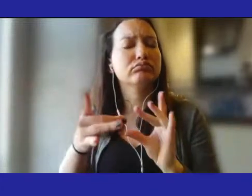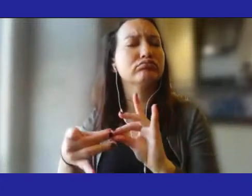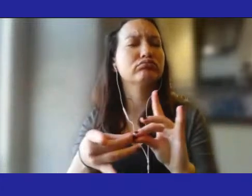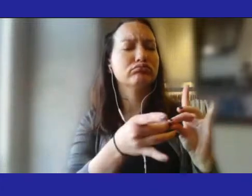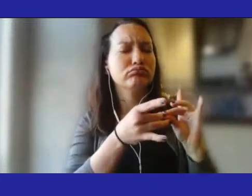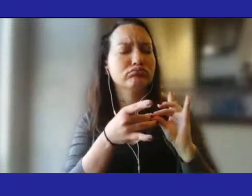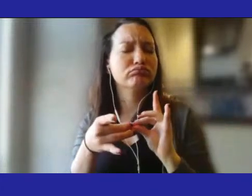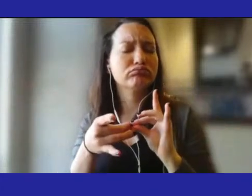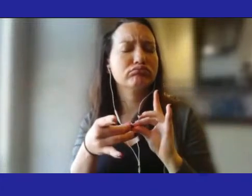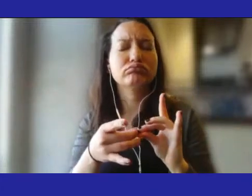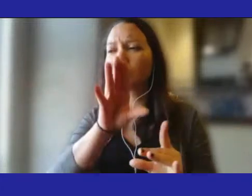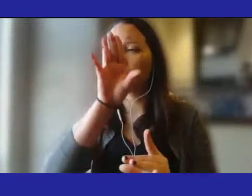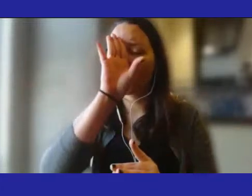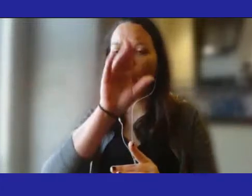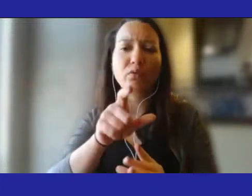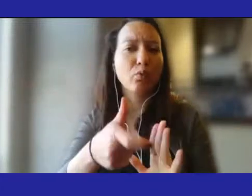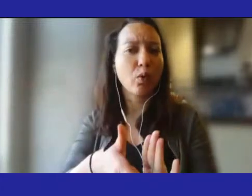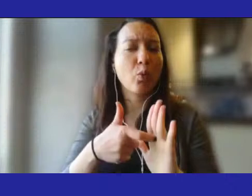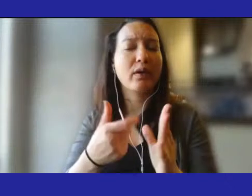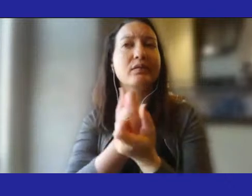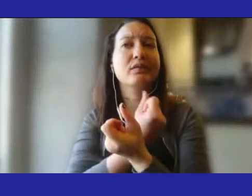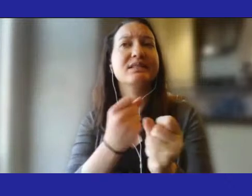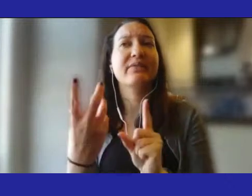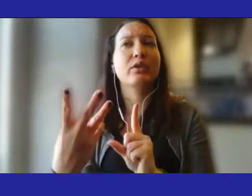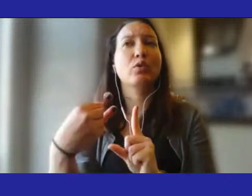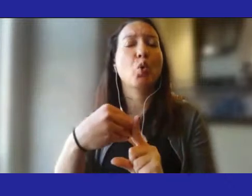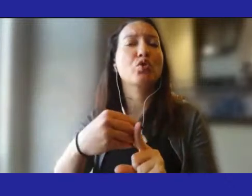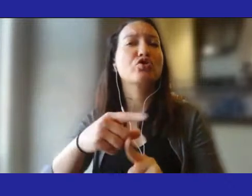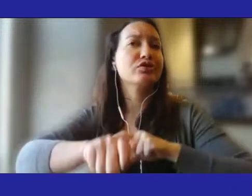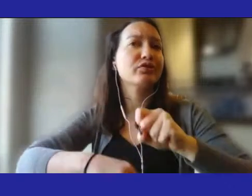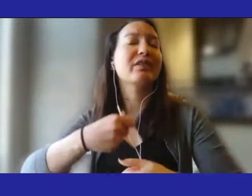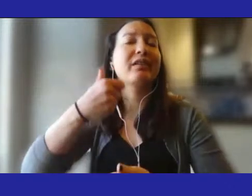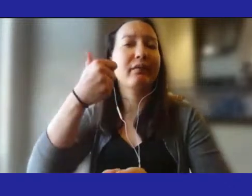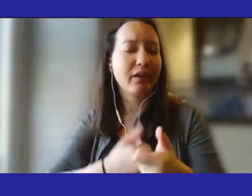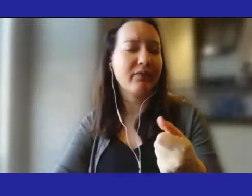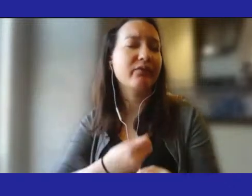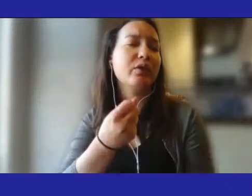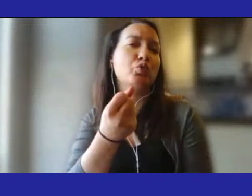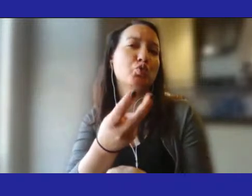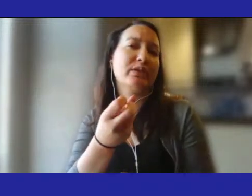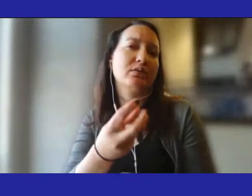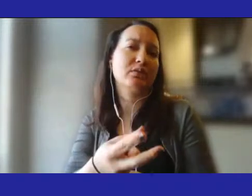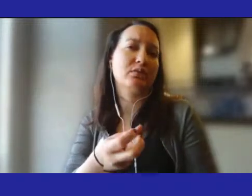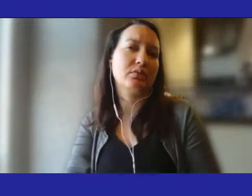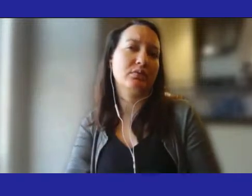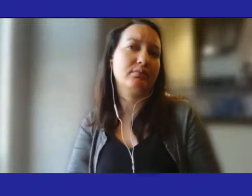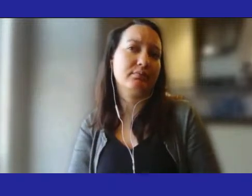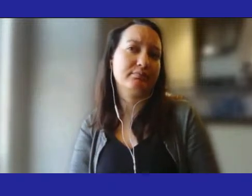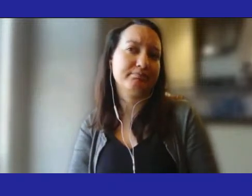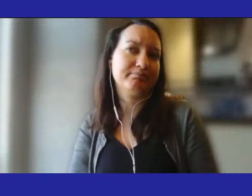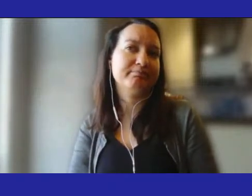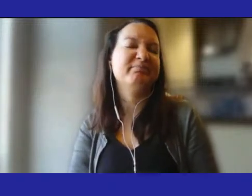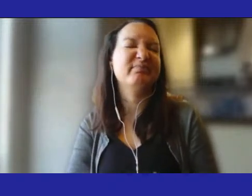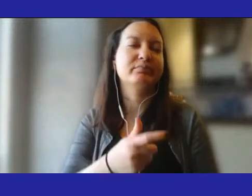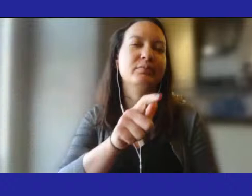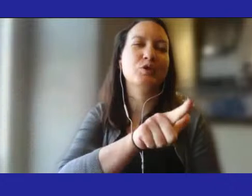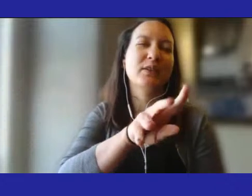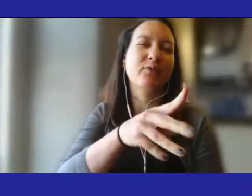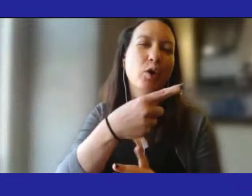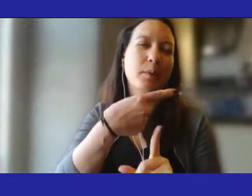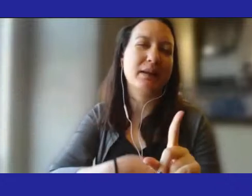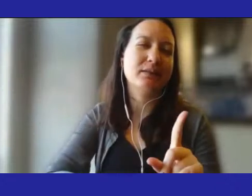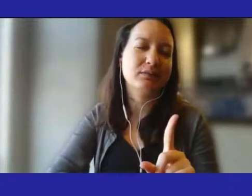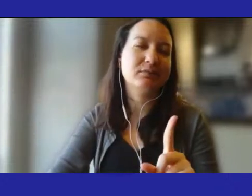have to do a safety culture survey every 24 months, which is every other year essentially, so once every